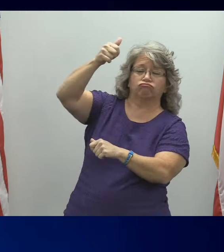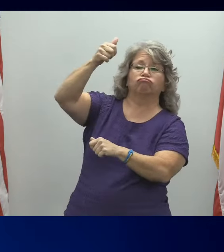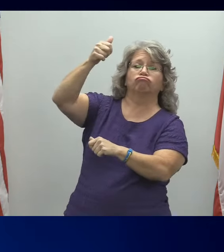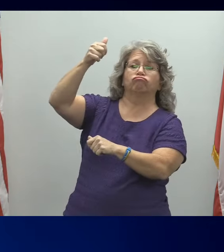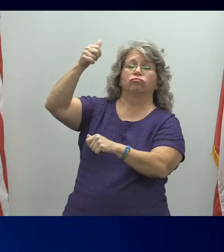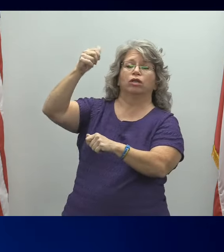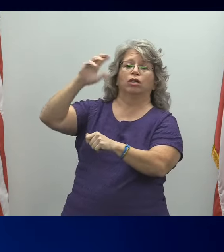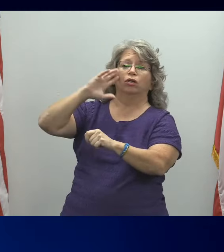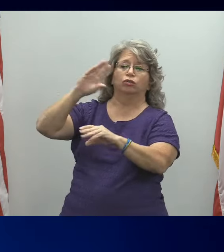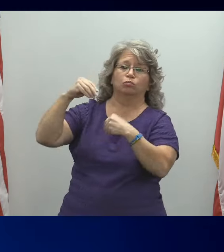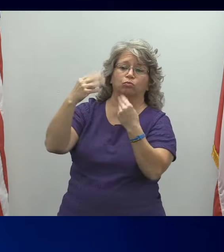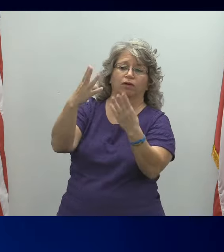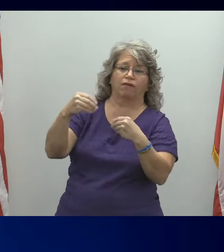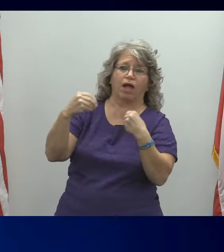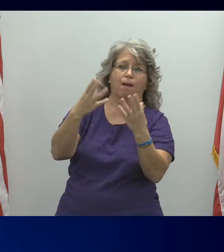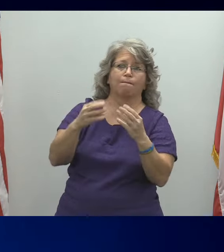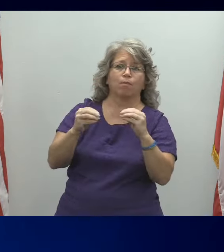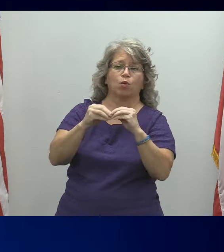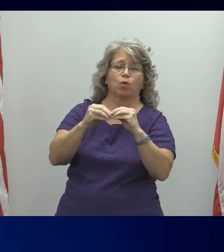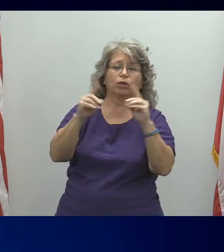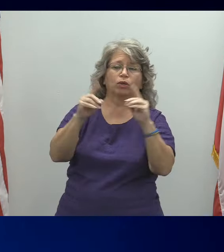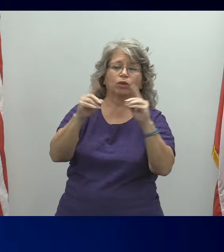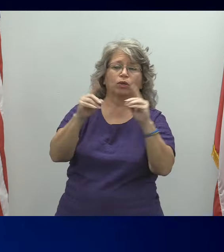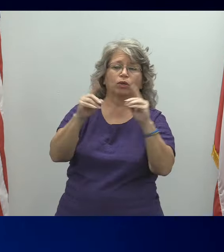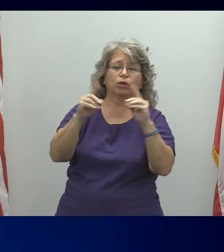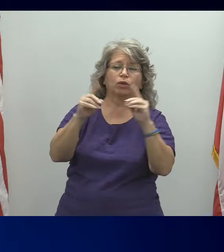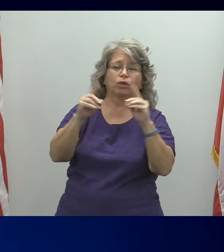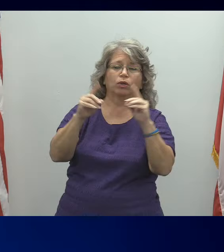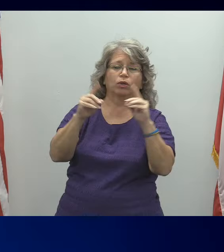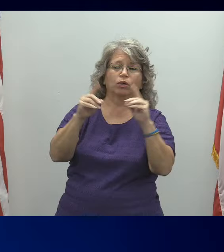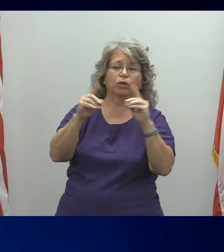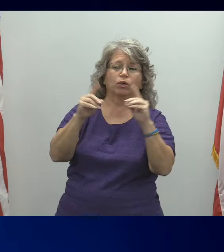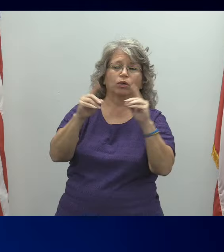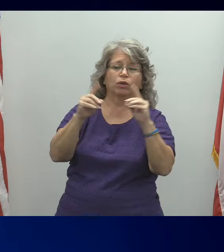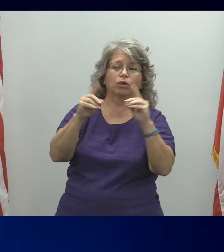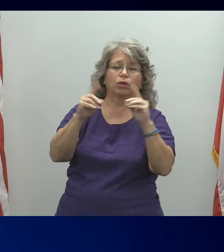can order them, and you can do it with this website,